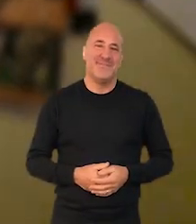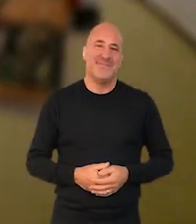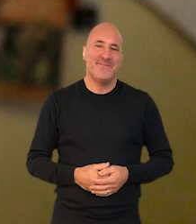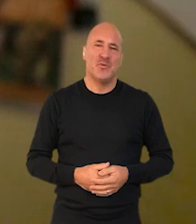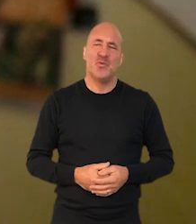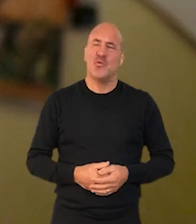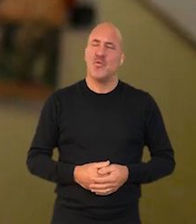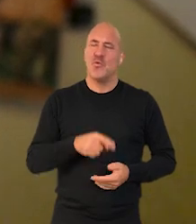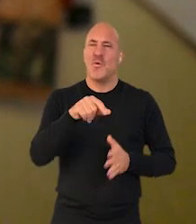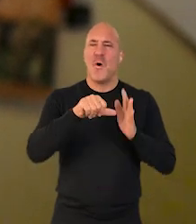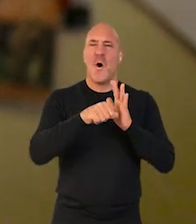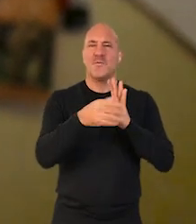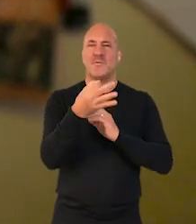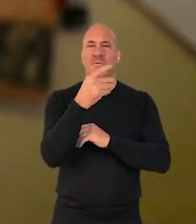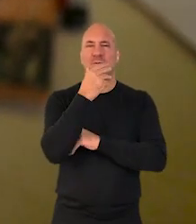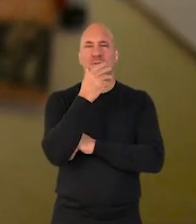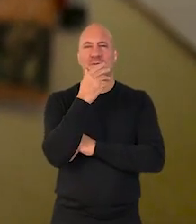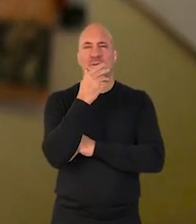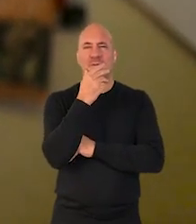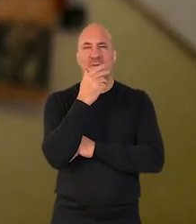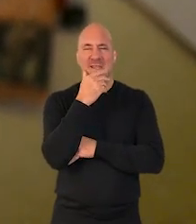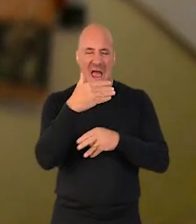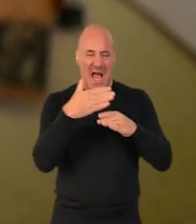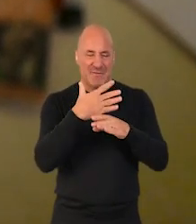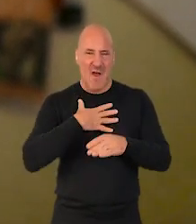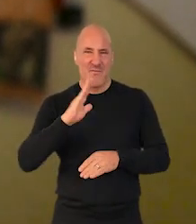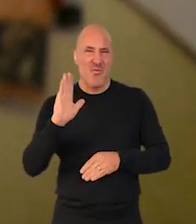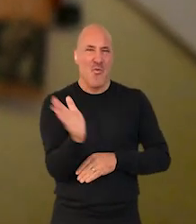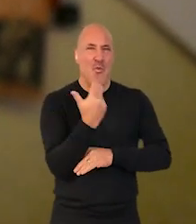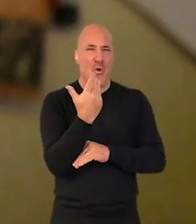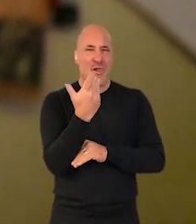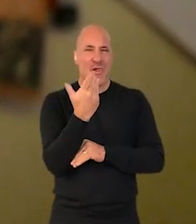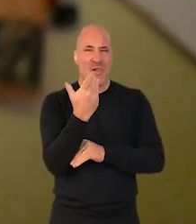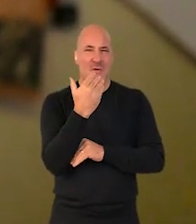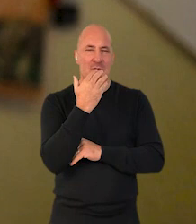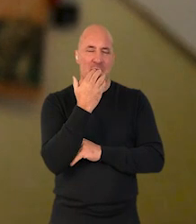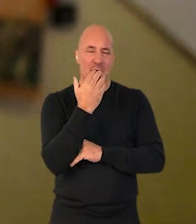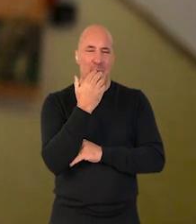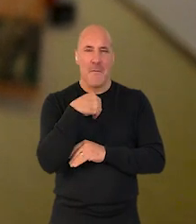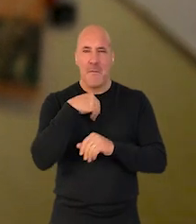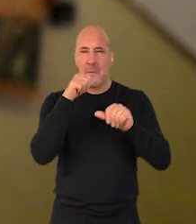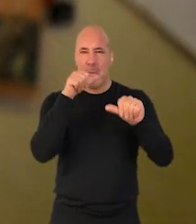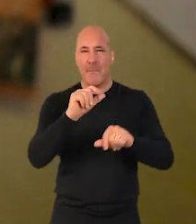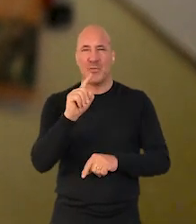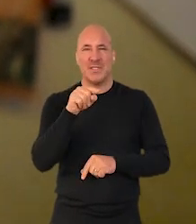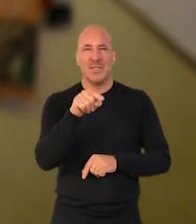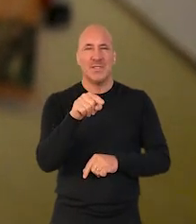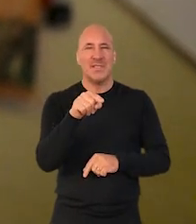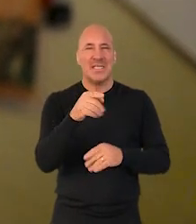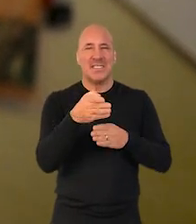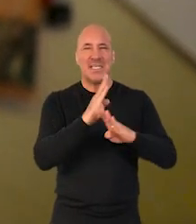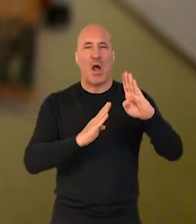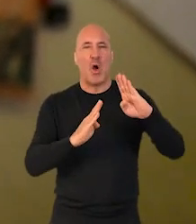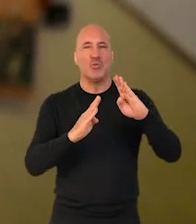choices. Ooh, it's a hard one because I love athlete activities, but my favourite